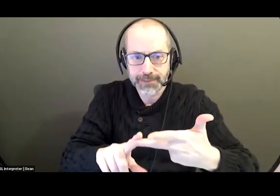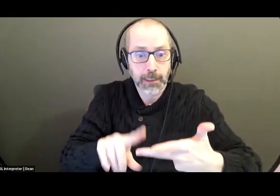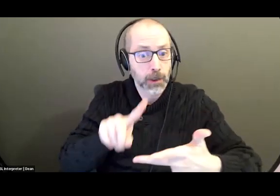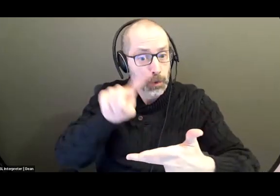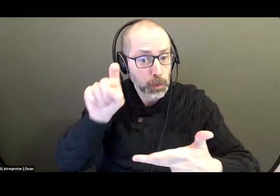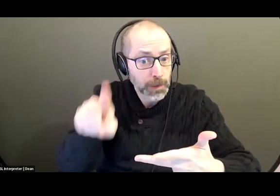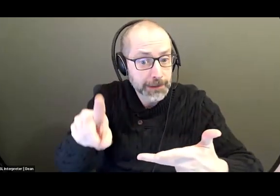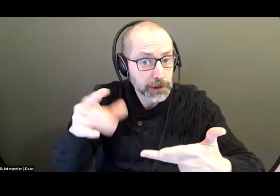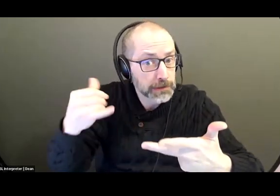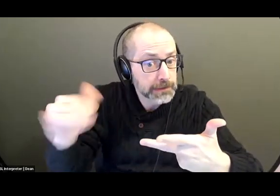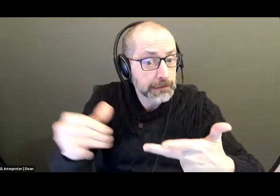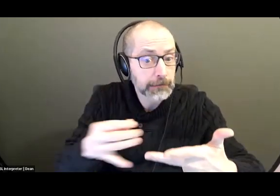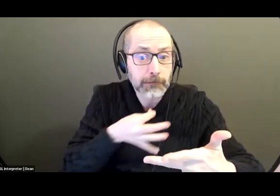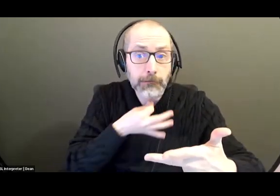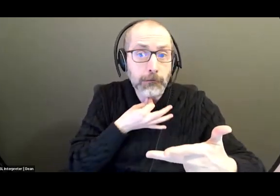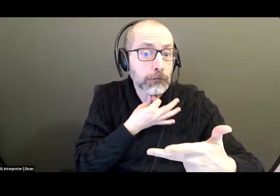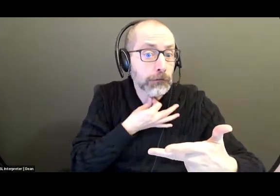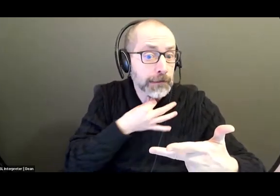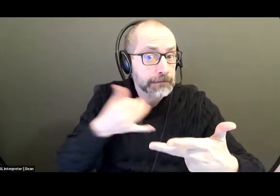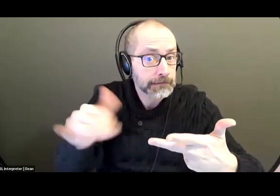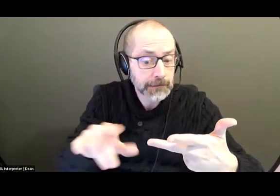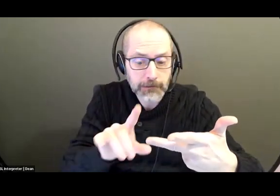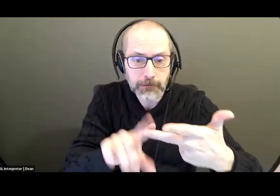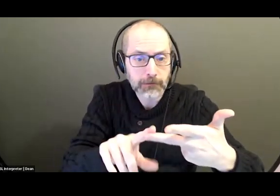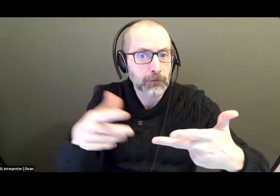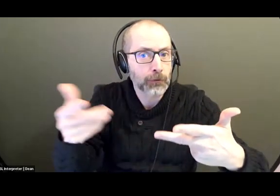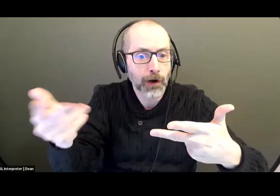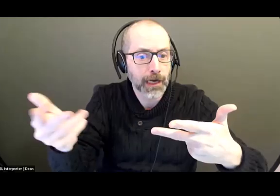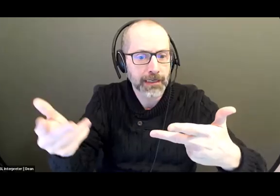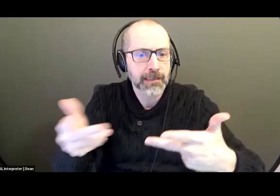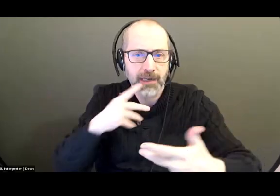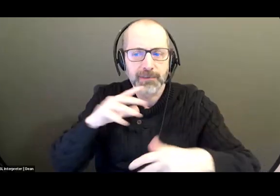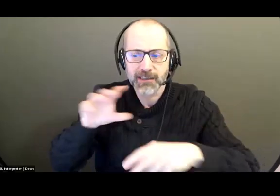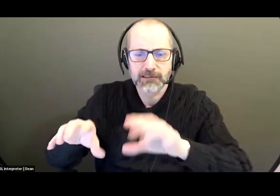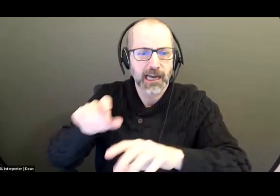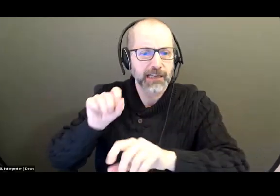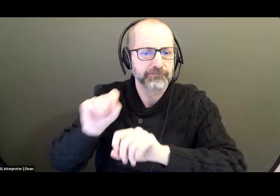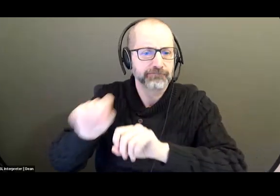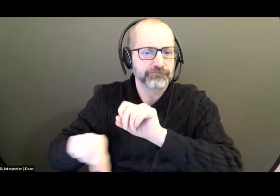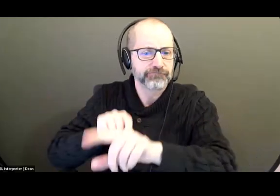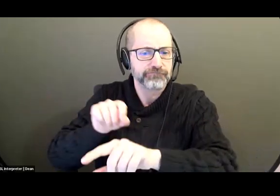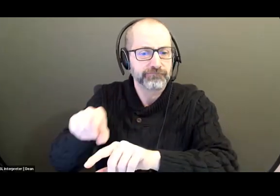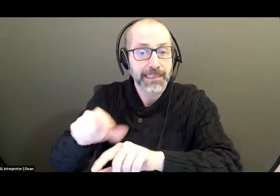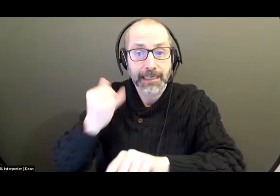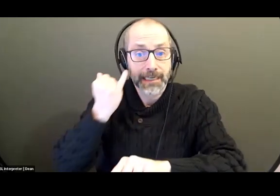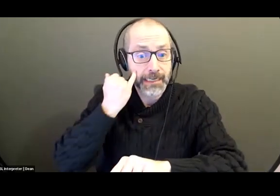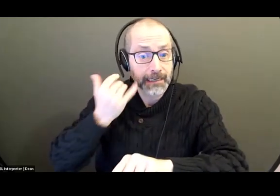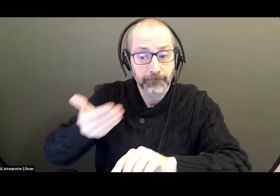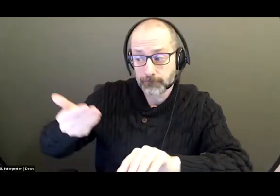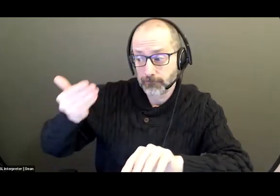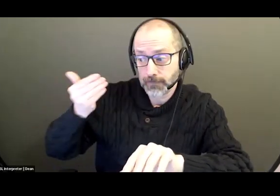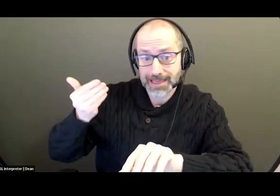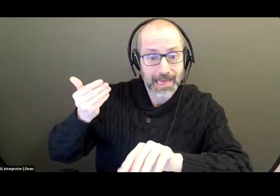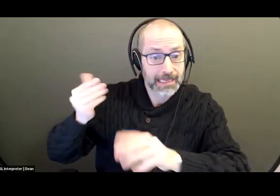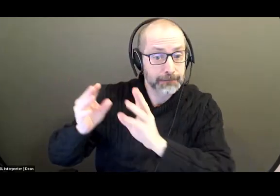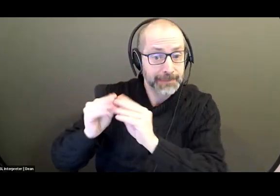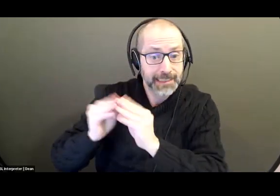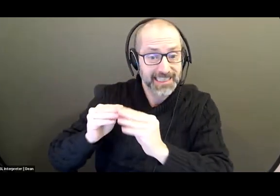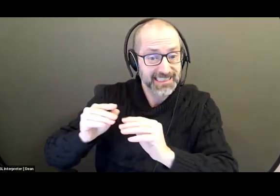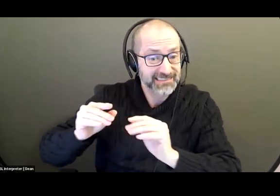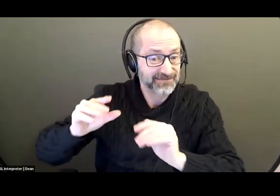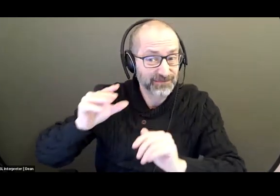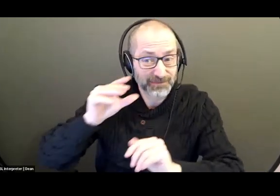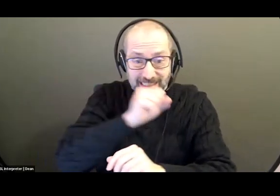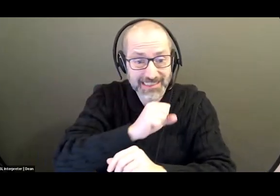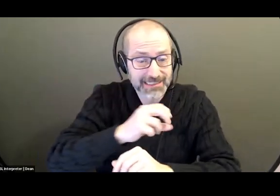feeling curious about, whether that was after the webinar or the weeks in between this webinar and that.